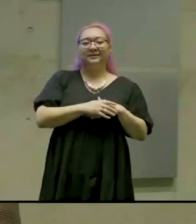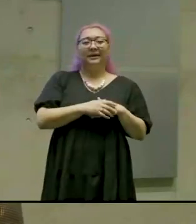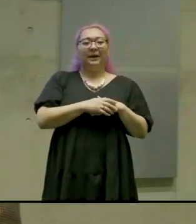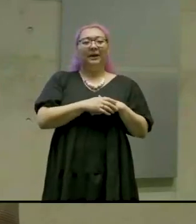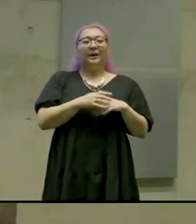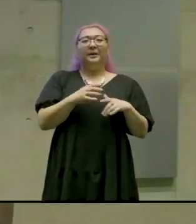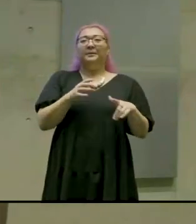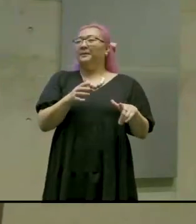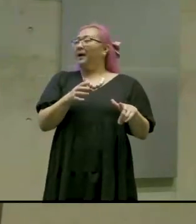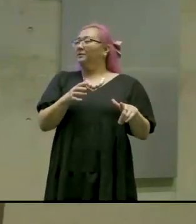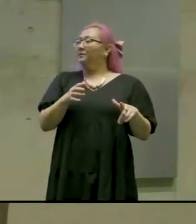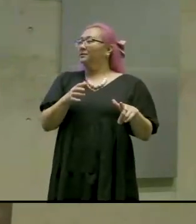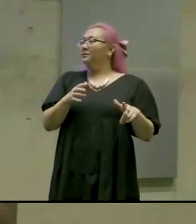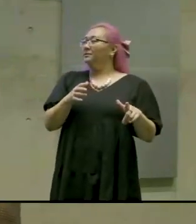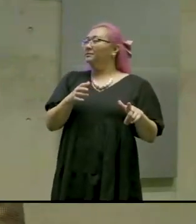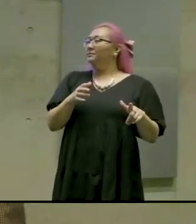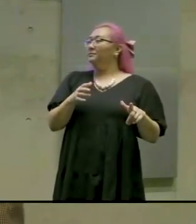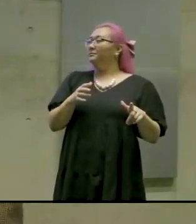For me personally, I